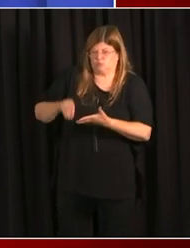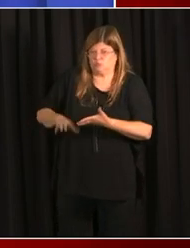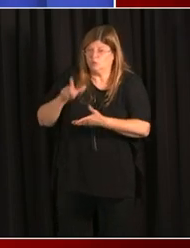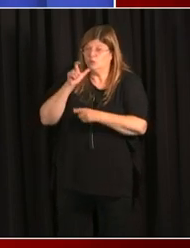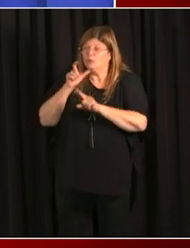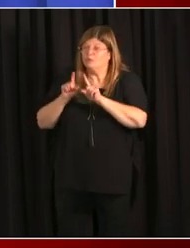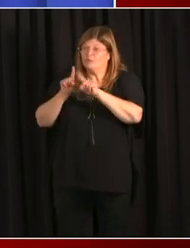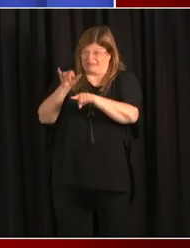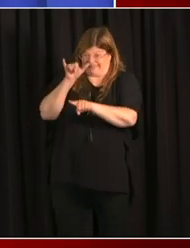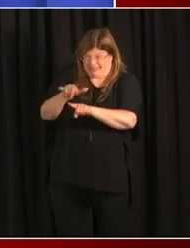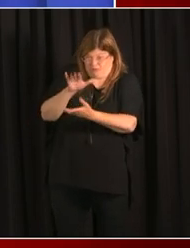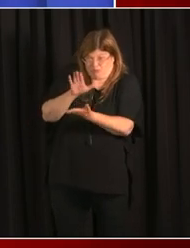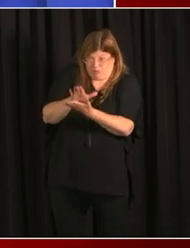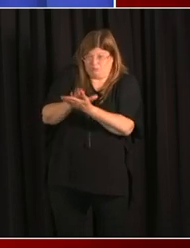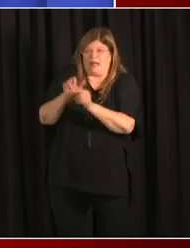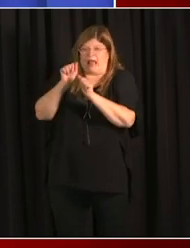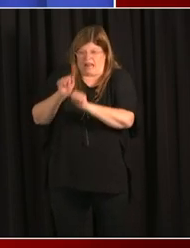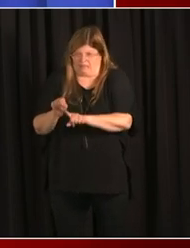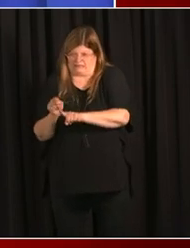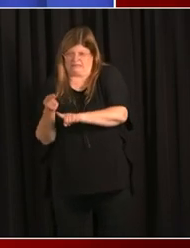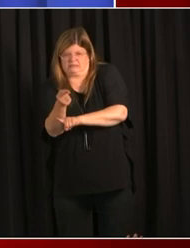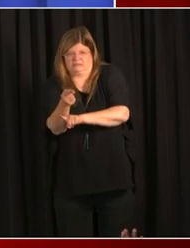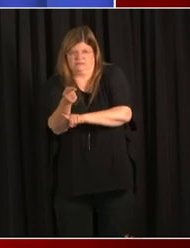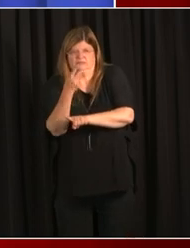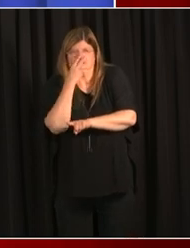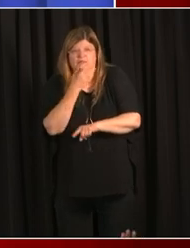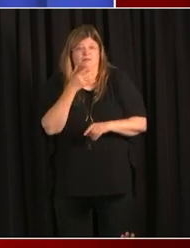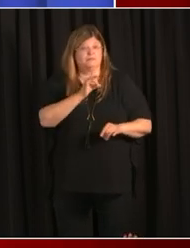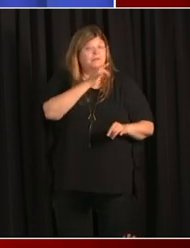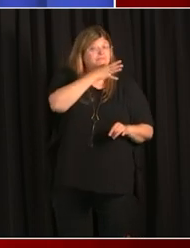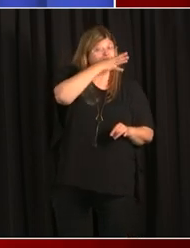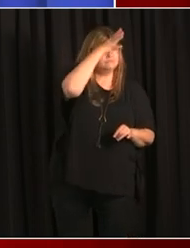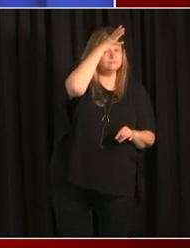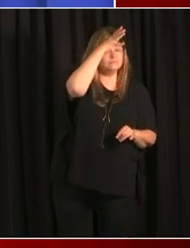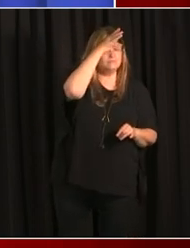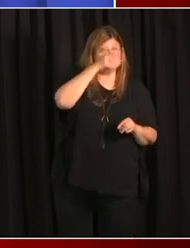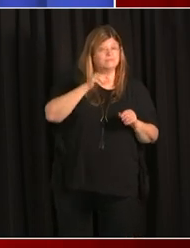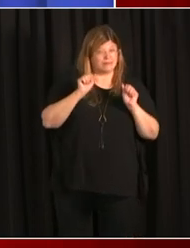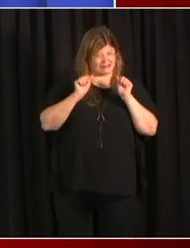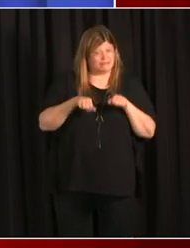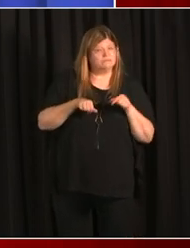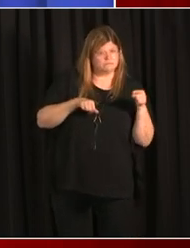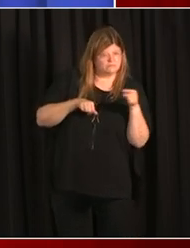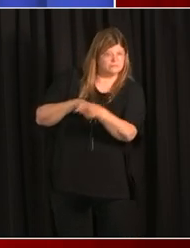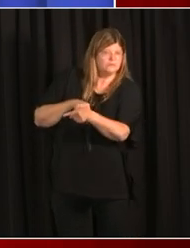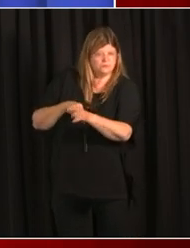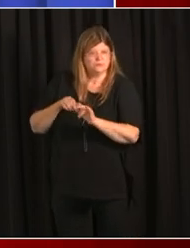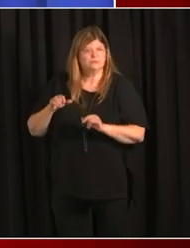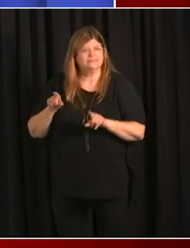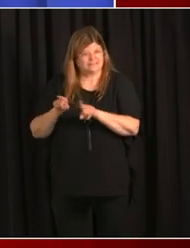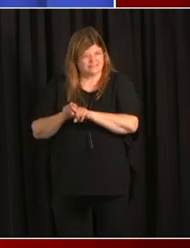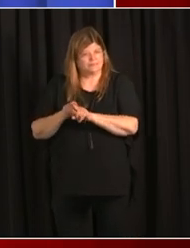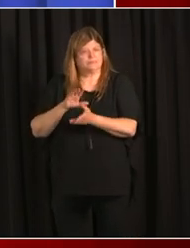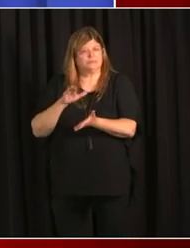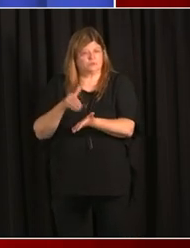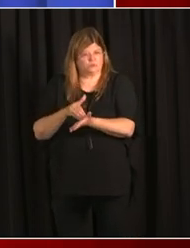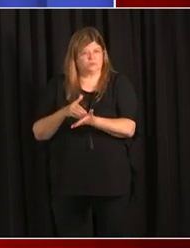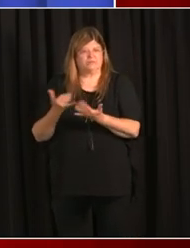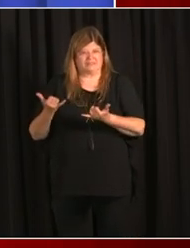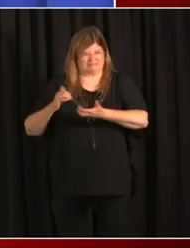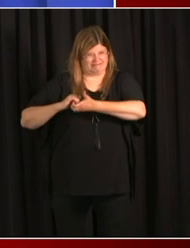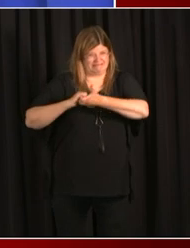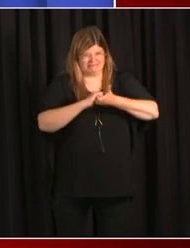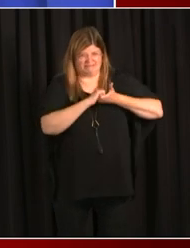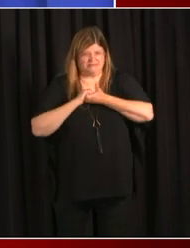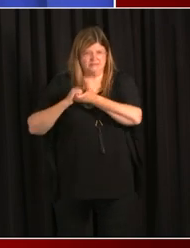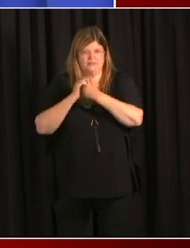particular school, and if they are parents, to their children. This year, we have worked collaboratively with the DC